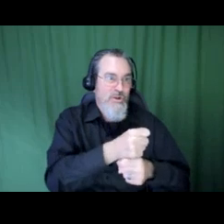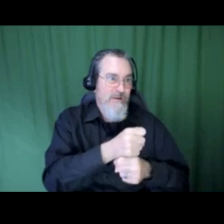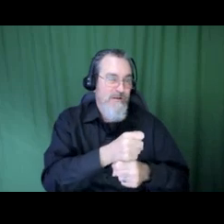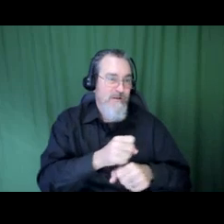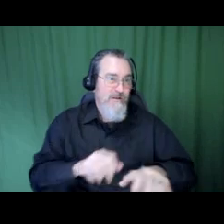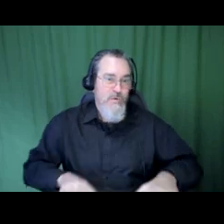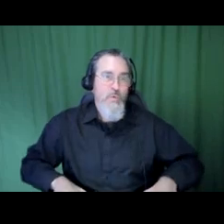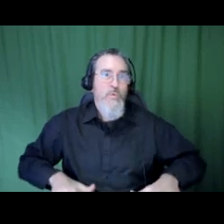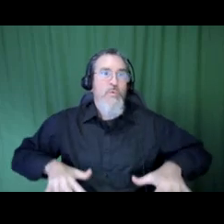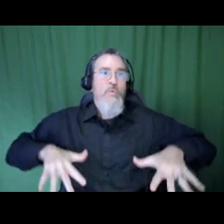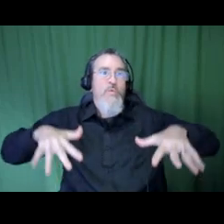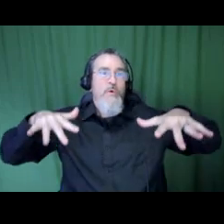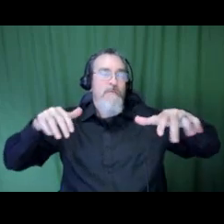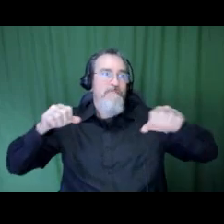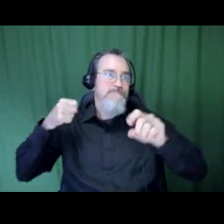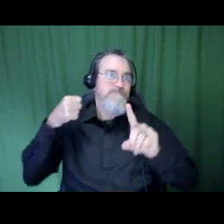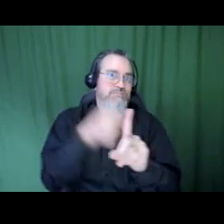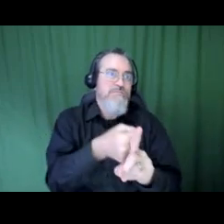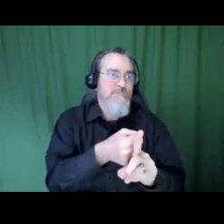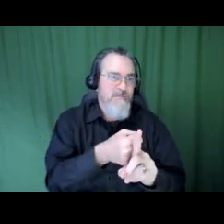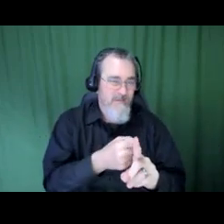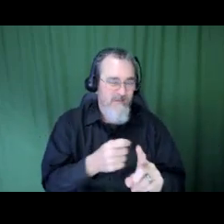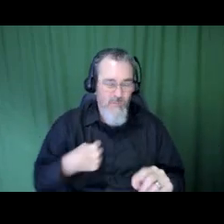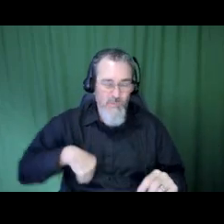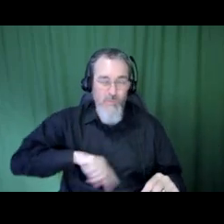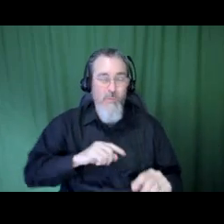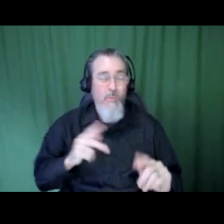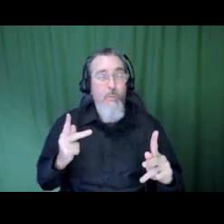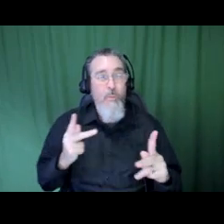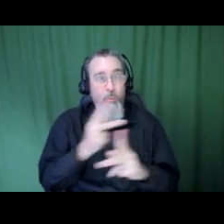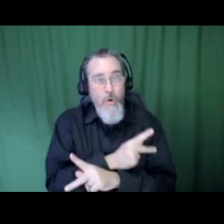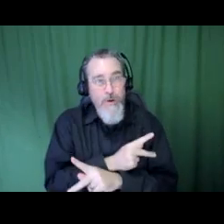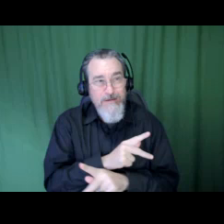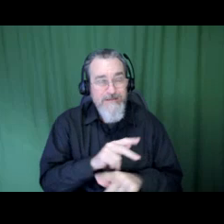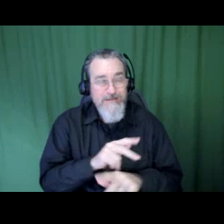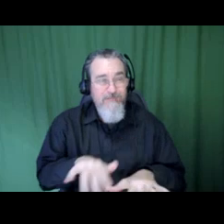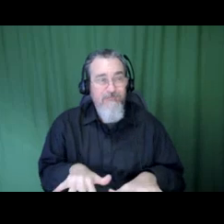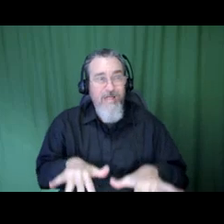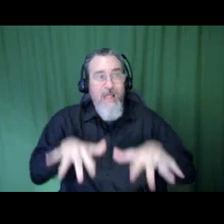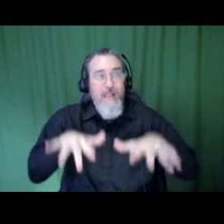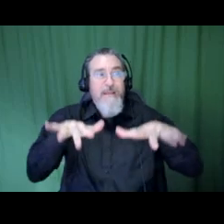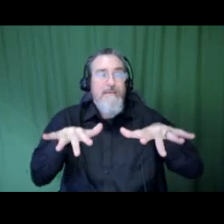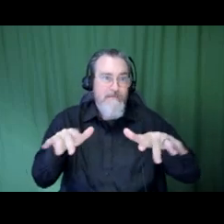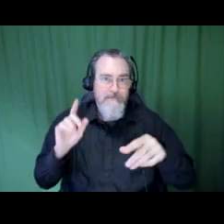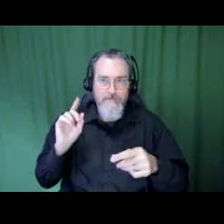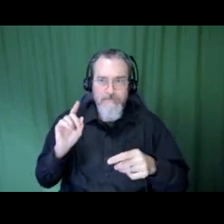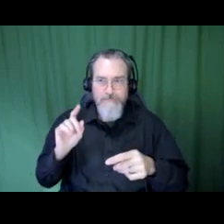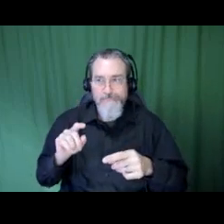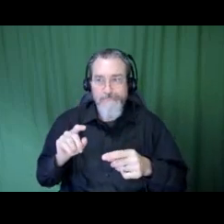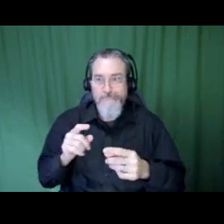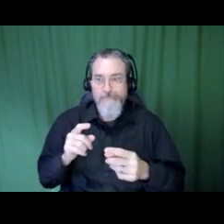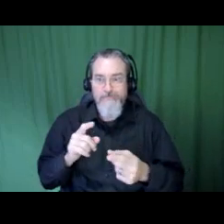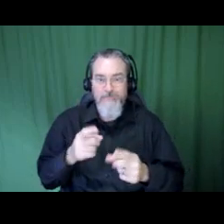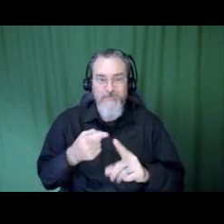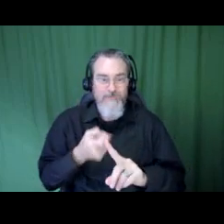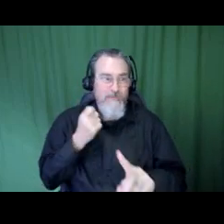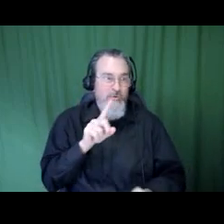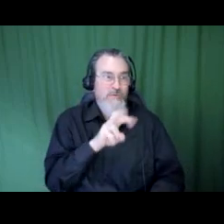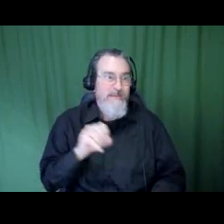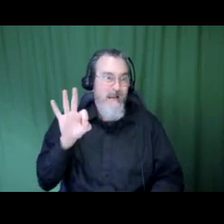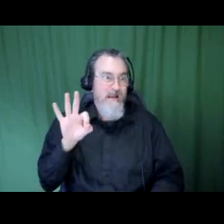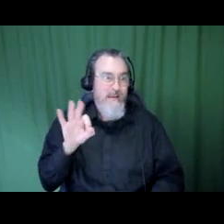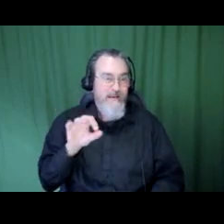tide. We had the worst flooding our territory has seen since the 2009 tsunami. Access to our one